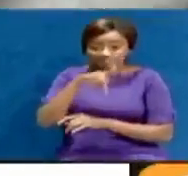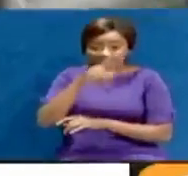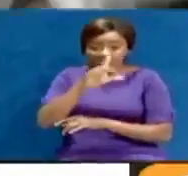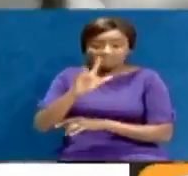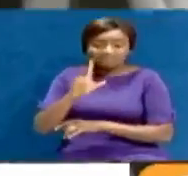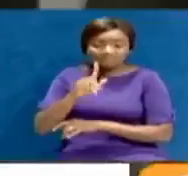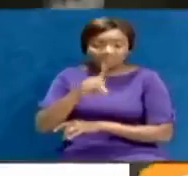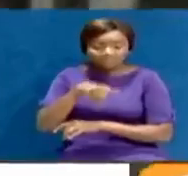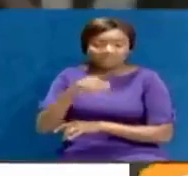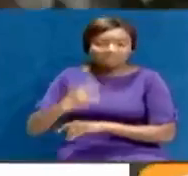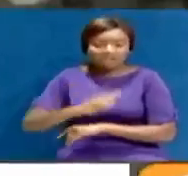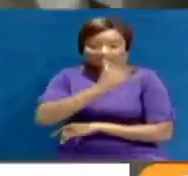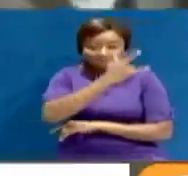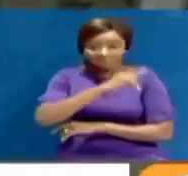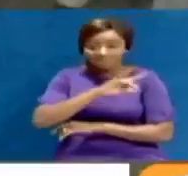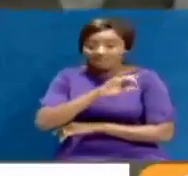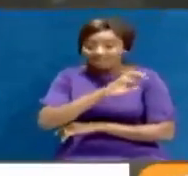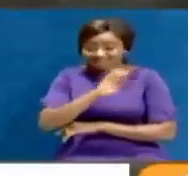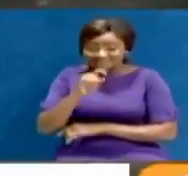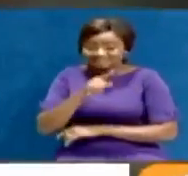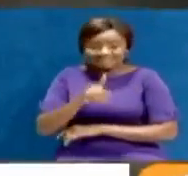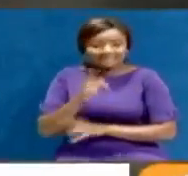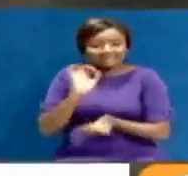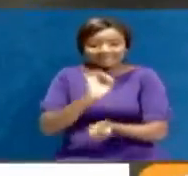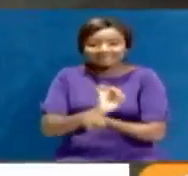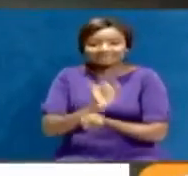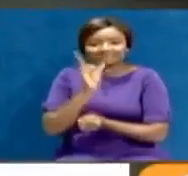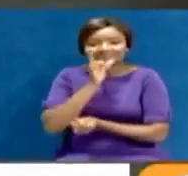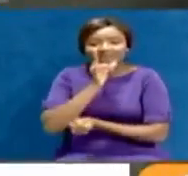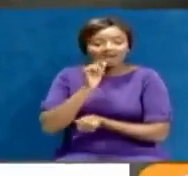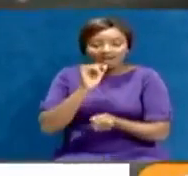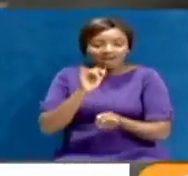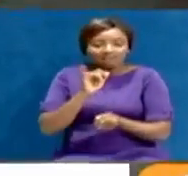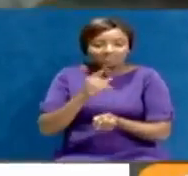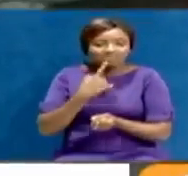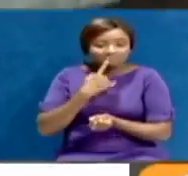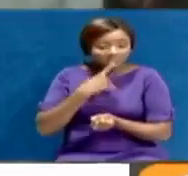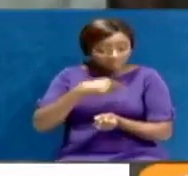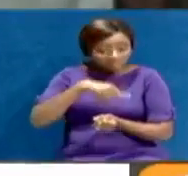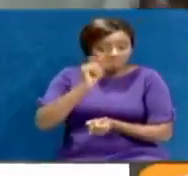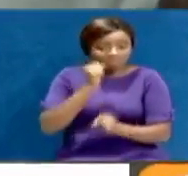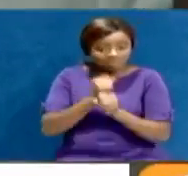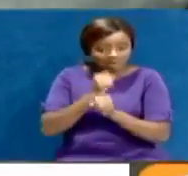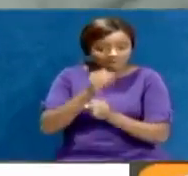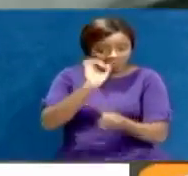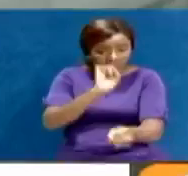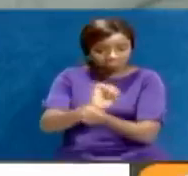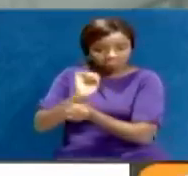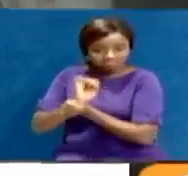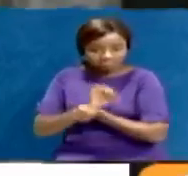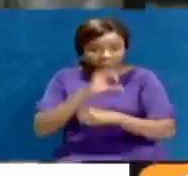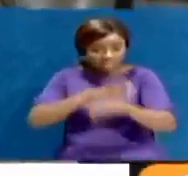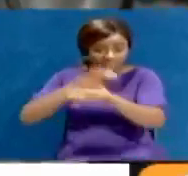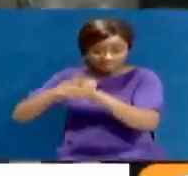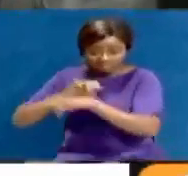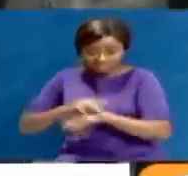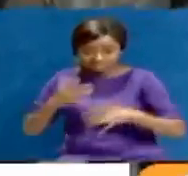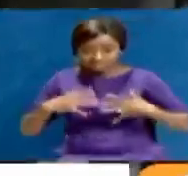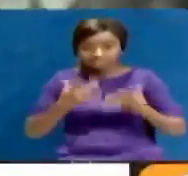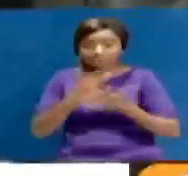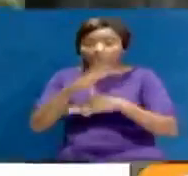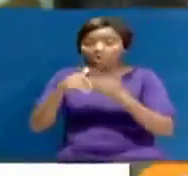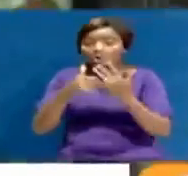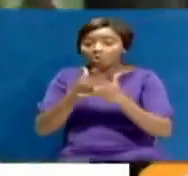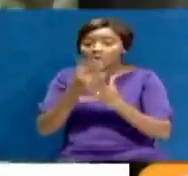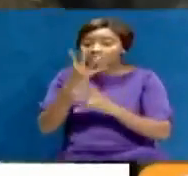those arrested being county officers from Nyandarua County Government who are headed to a dowry ceremony in Meru. The suspects are expected to be